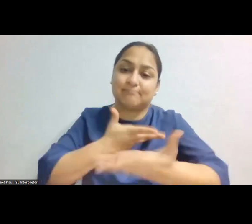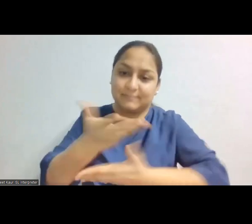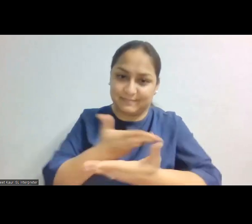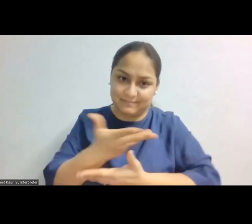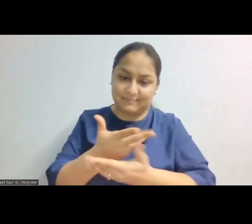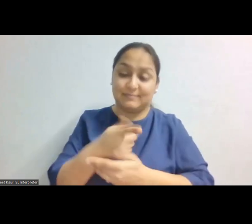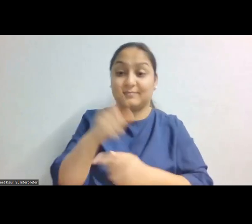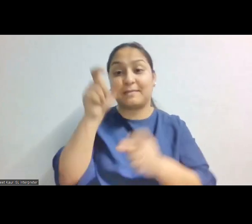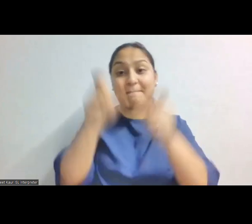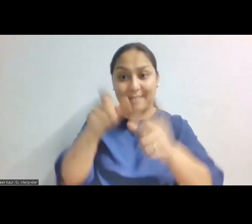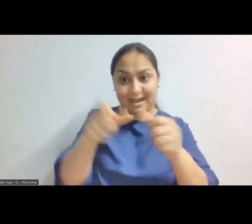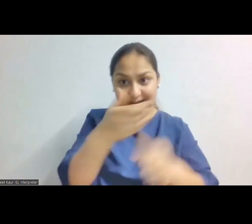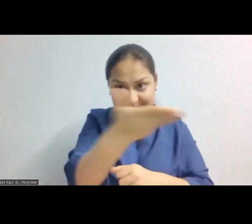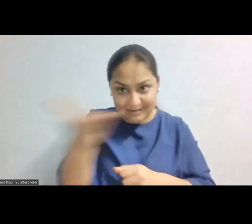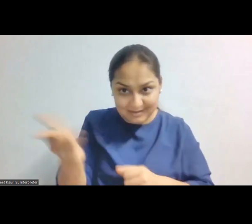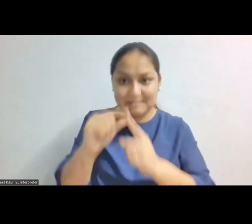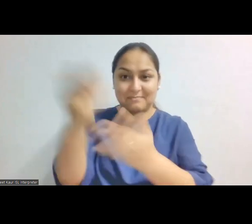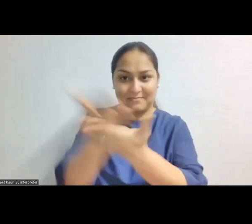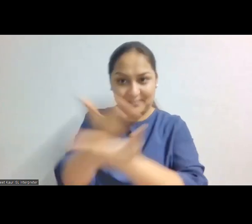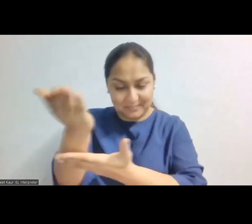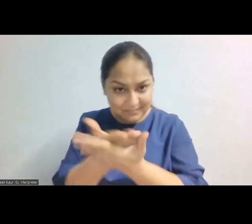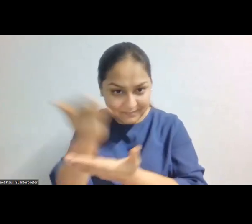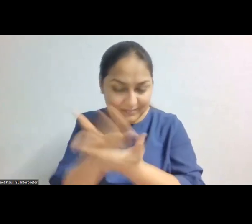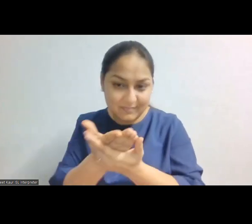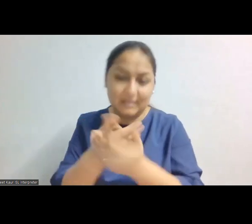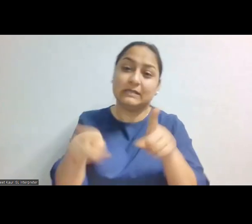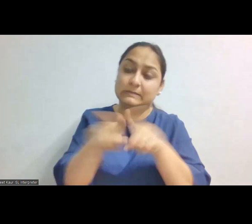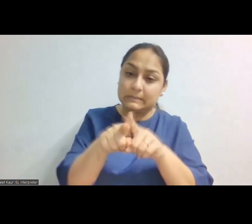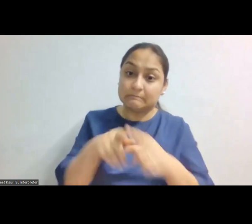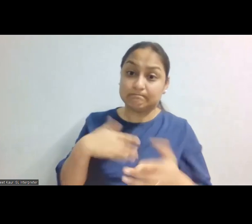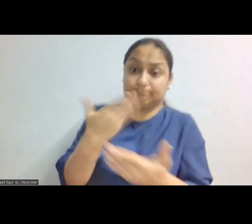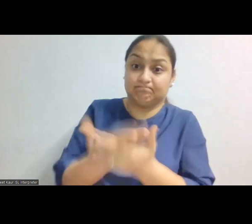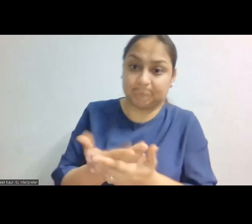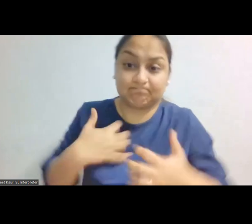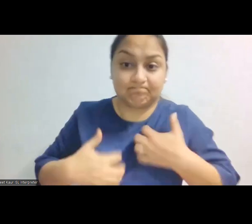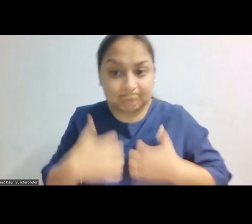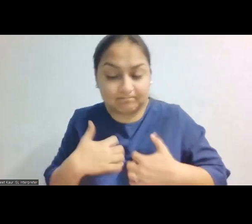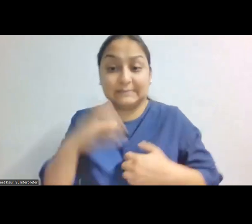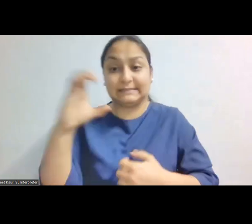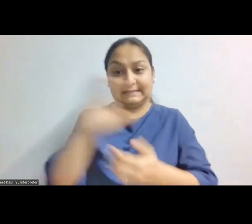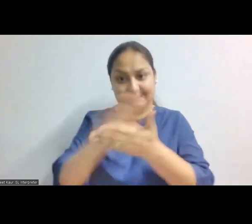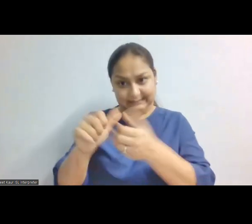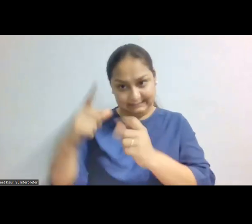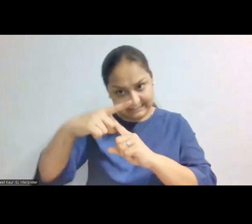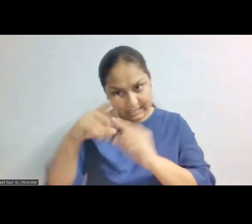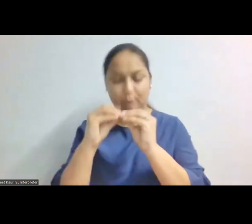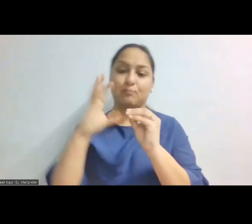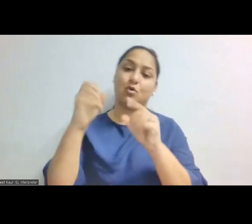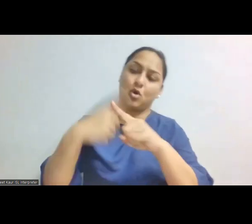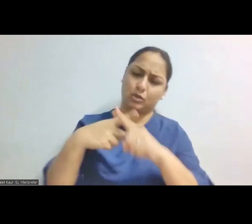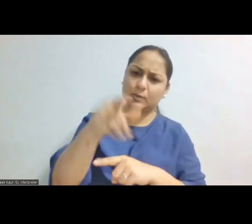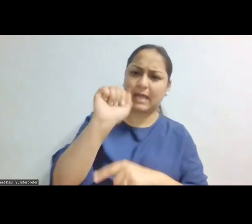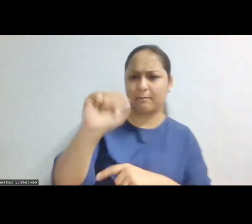the participants are requested to also actively engage in the chat box and share their views and